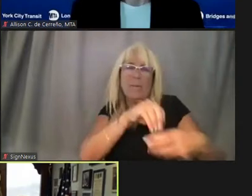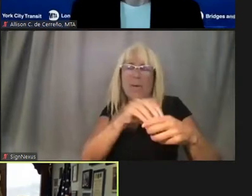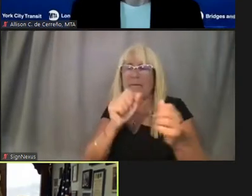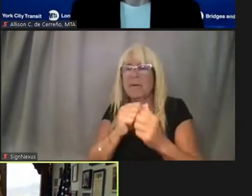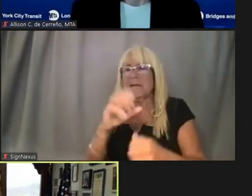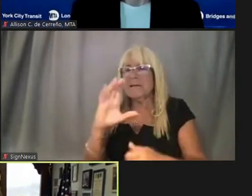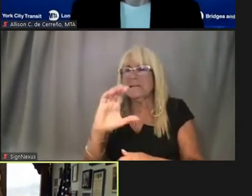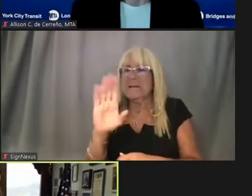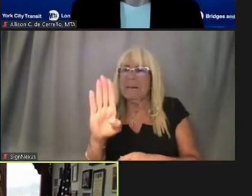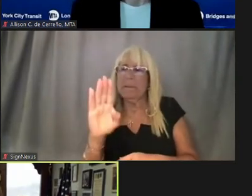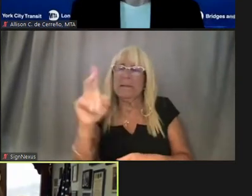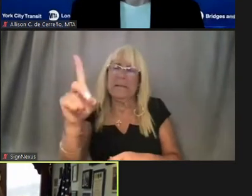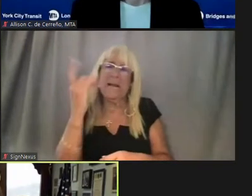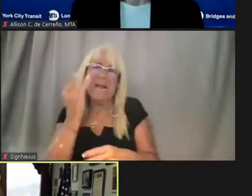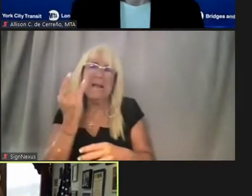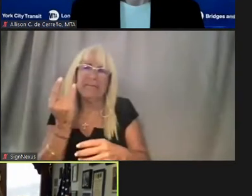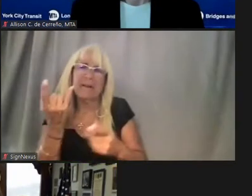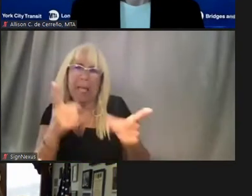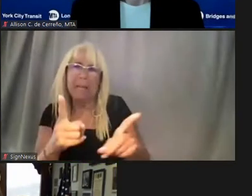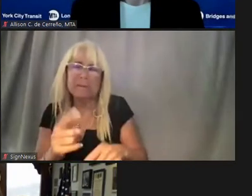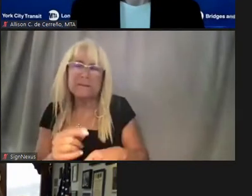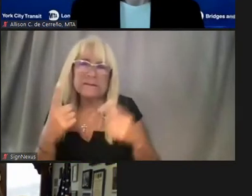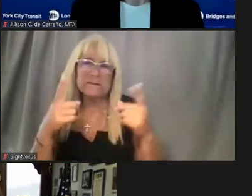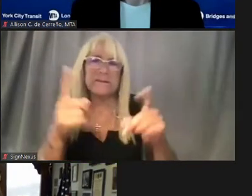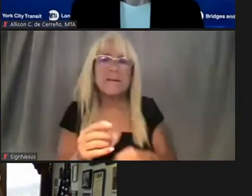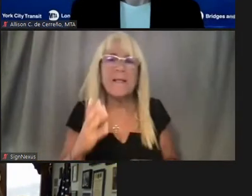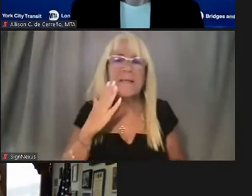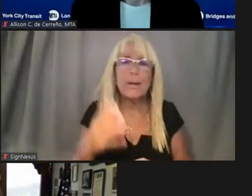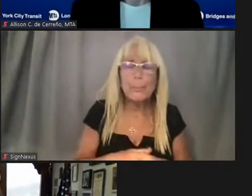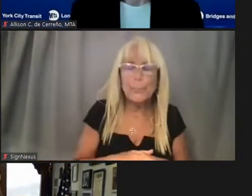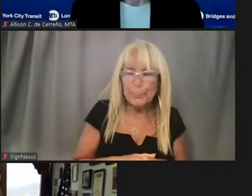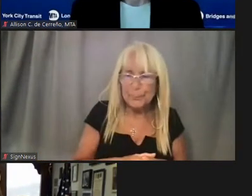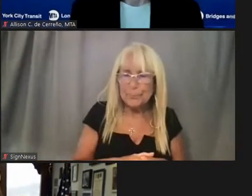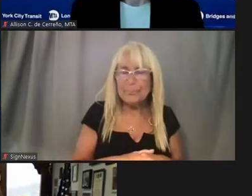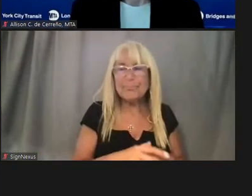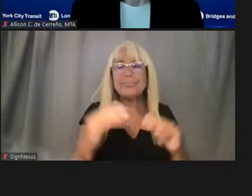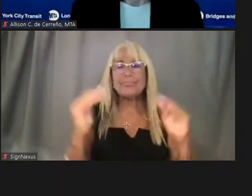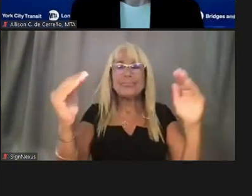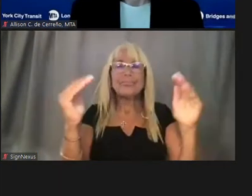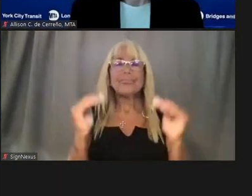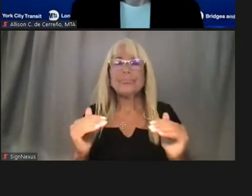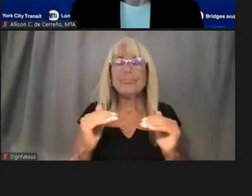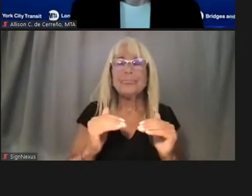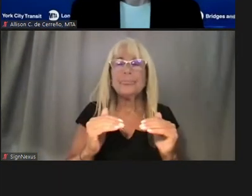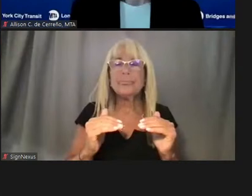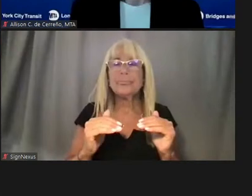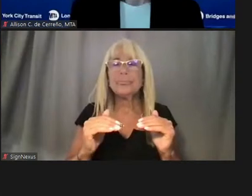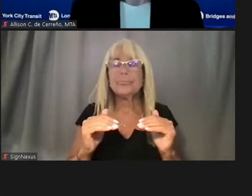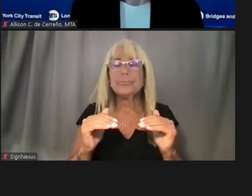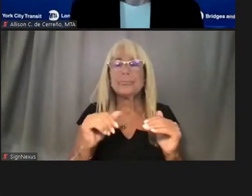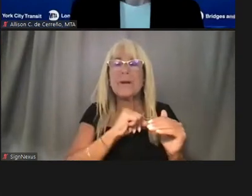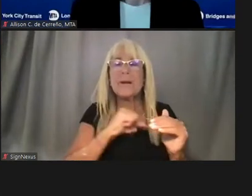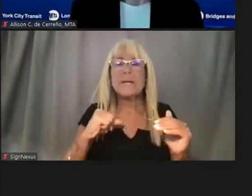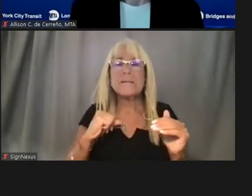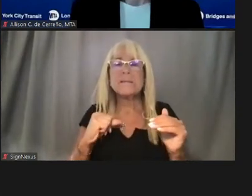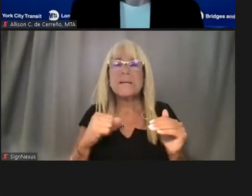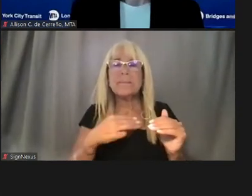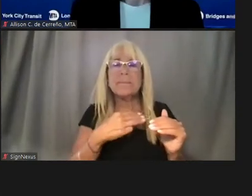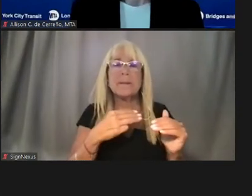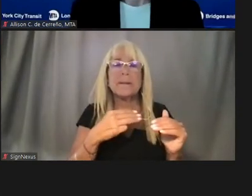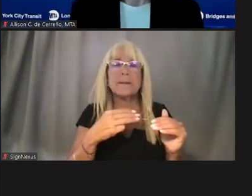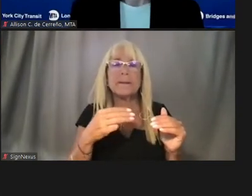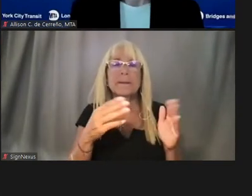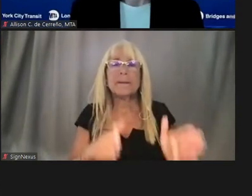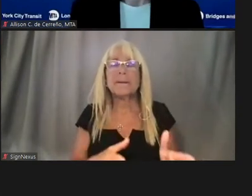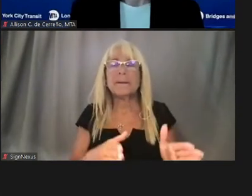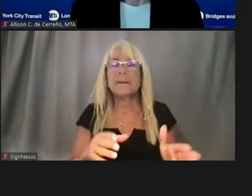thank you very much thank you our next speaker is assembly member David Weprin